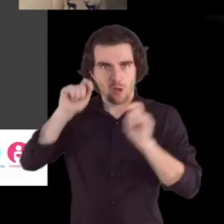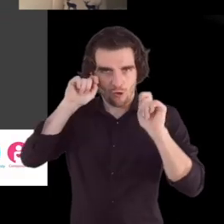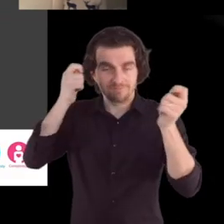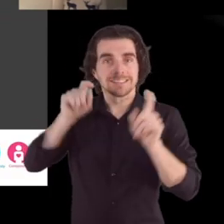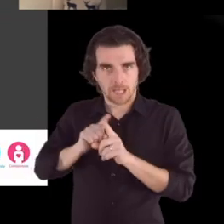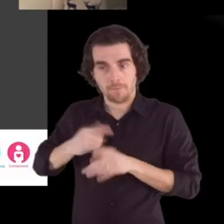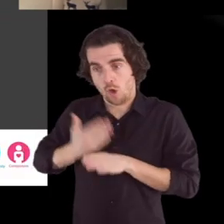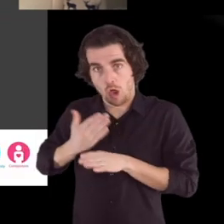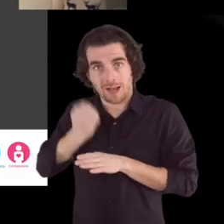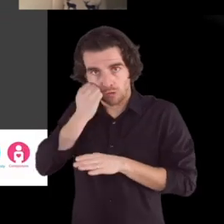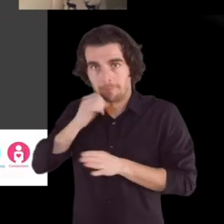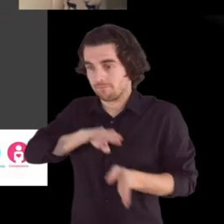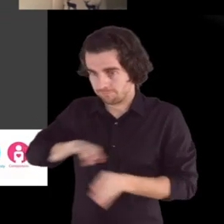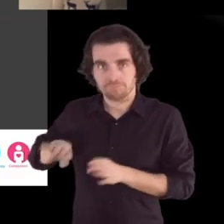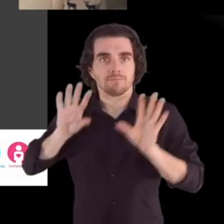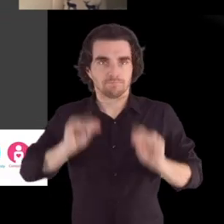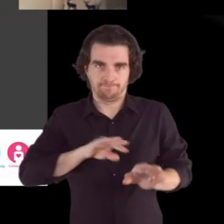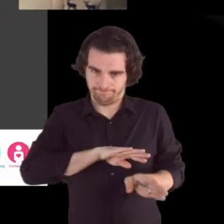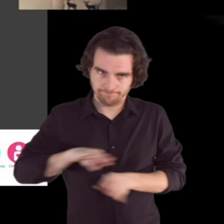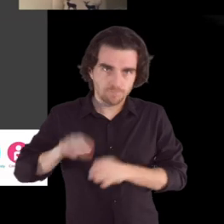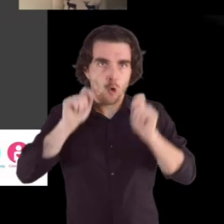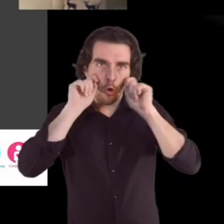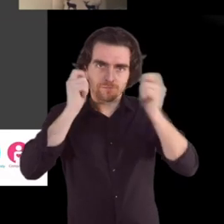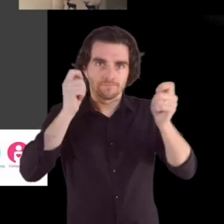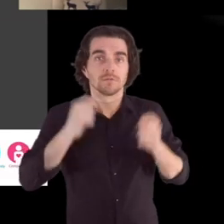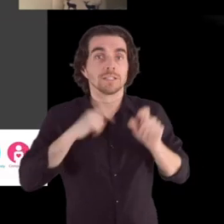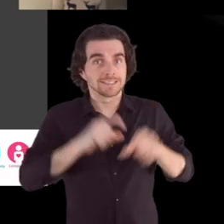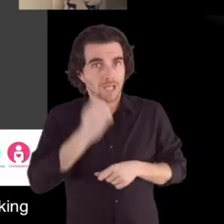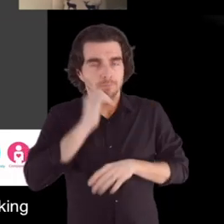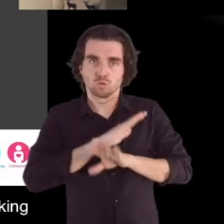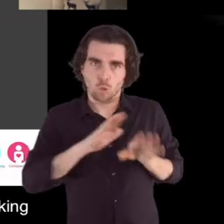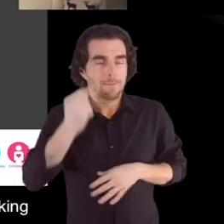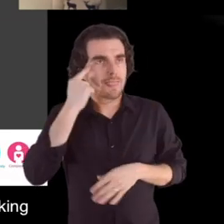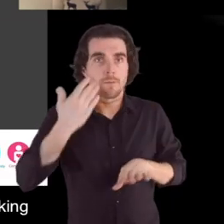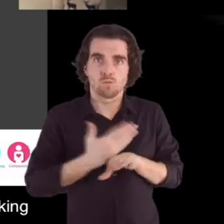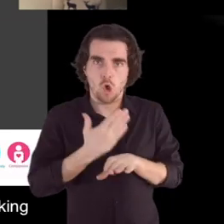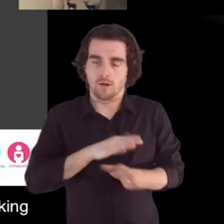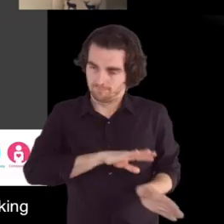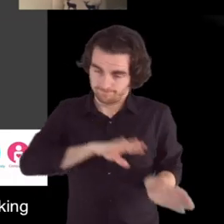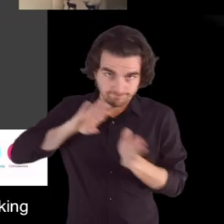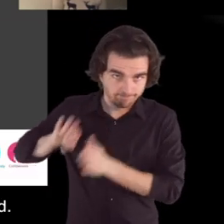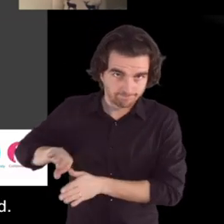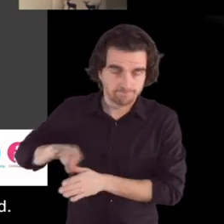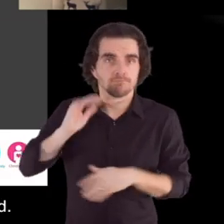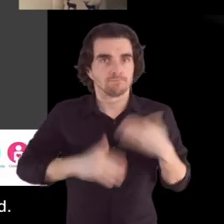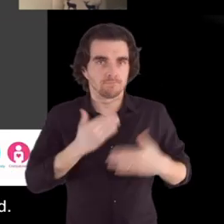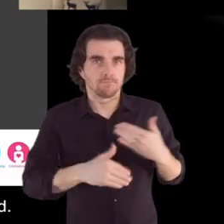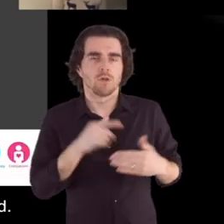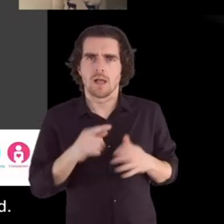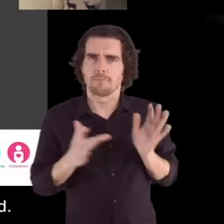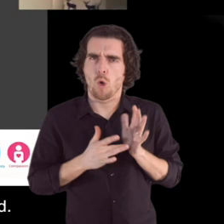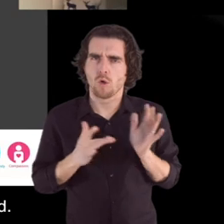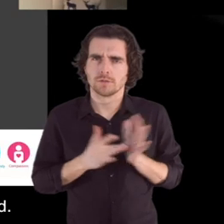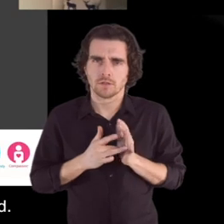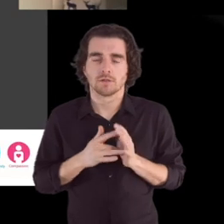building. So that when you actually get a chance to leave and get that rest, that you're able to get that rest. You're able to be home and not be thinking about the work that you've left